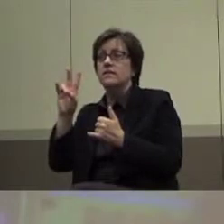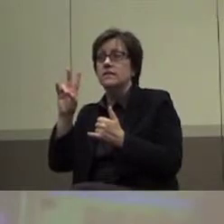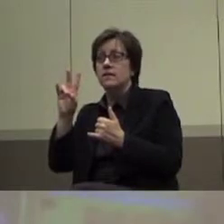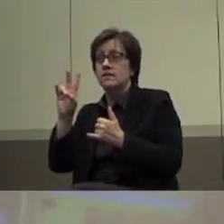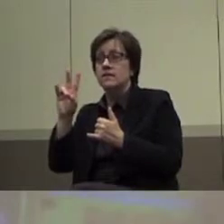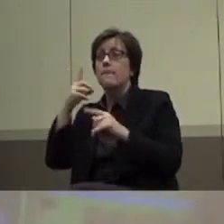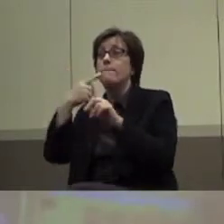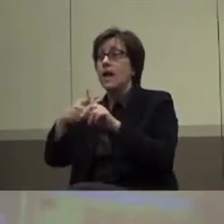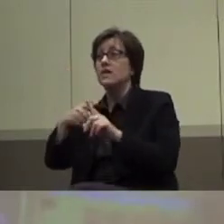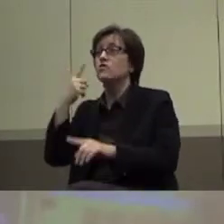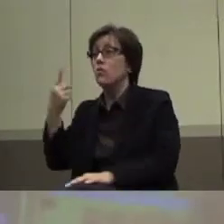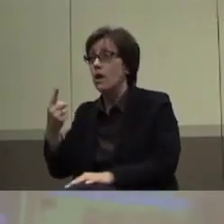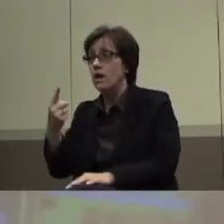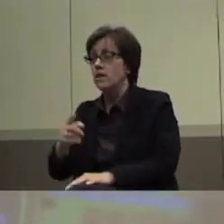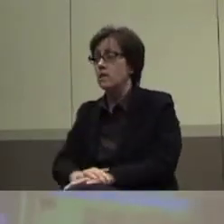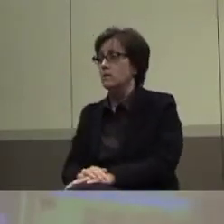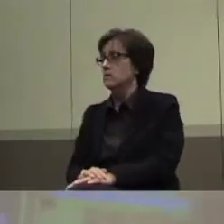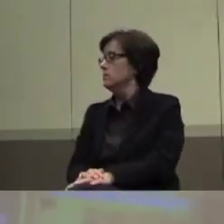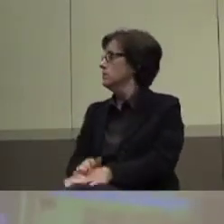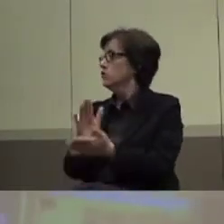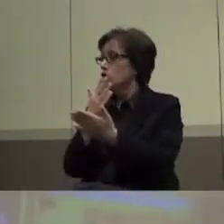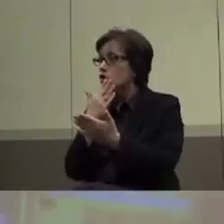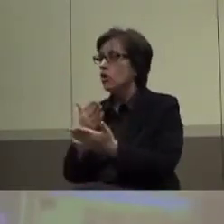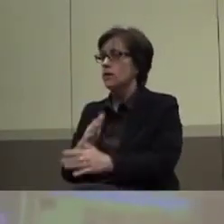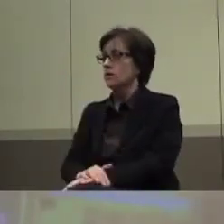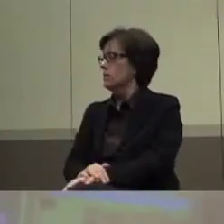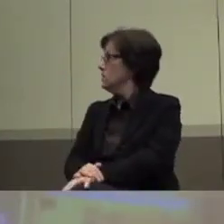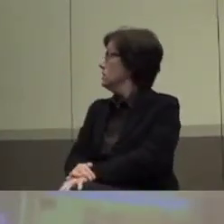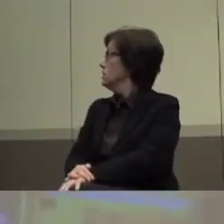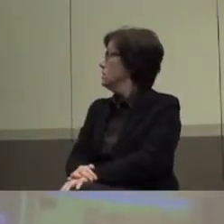28. 28. Add our coin over there.